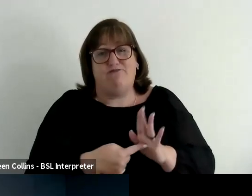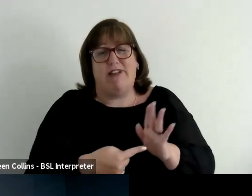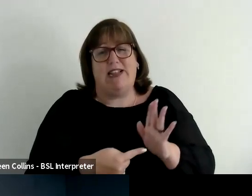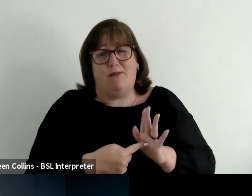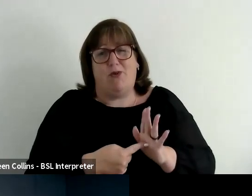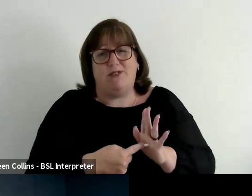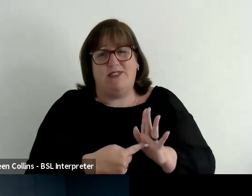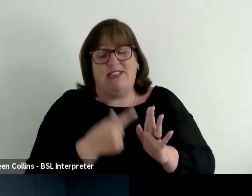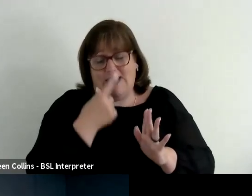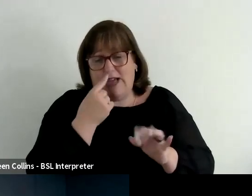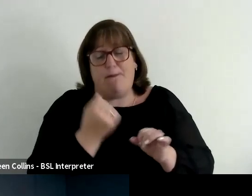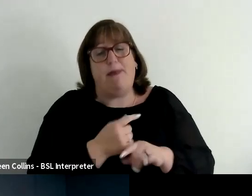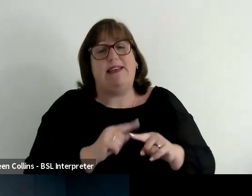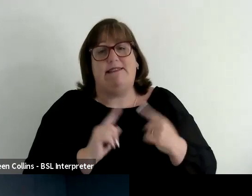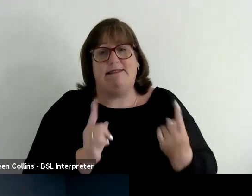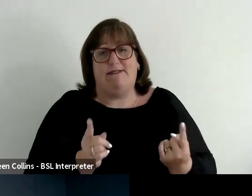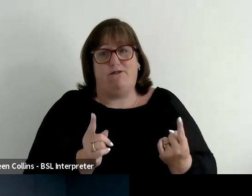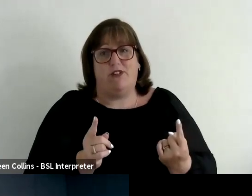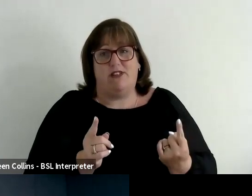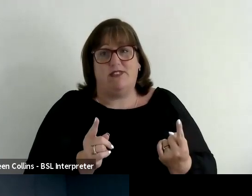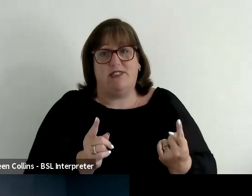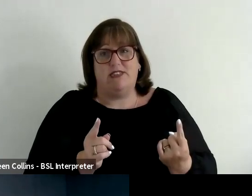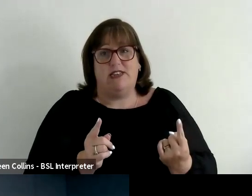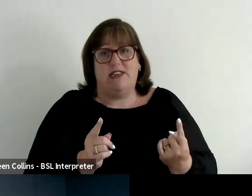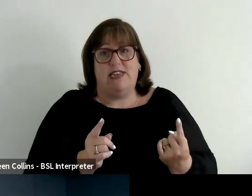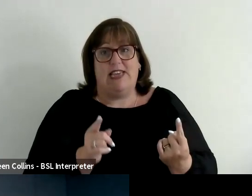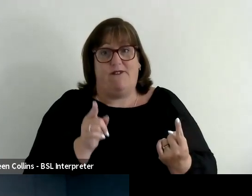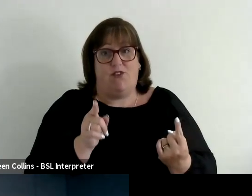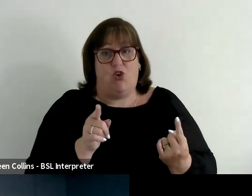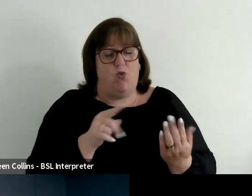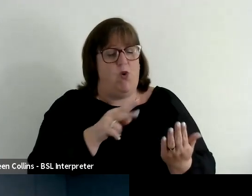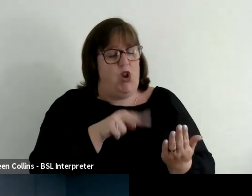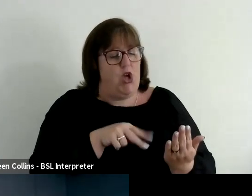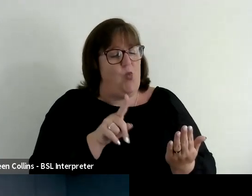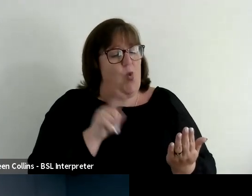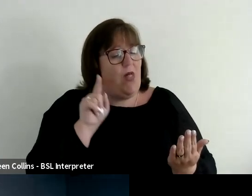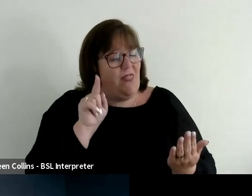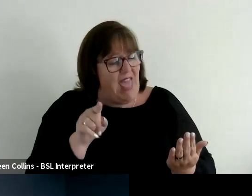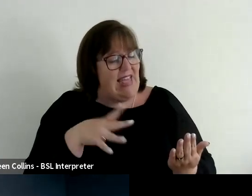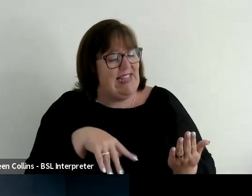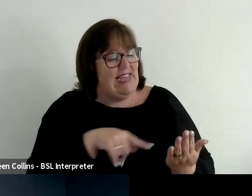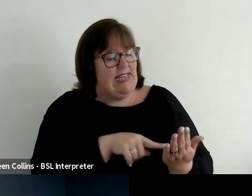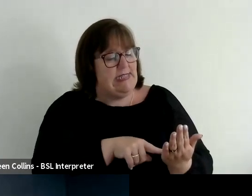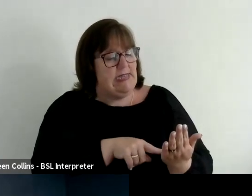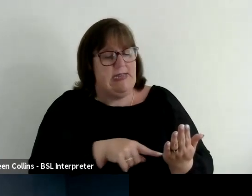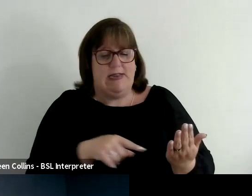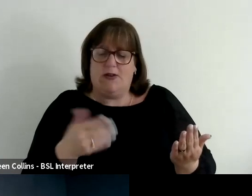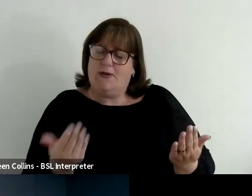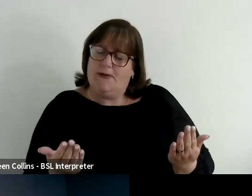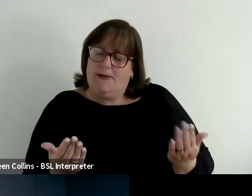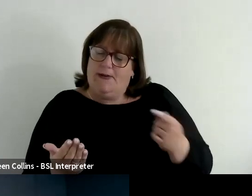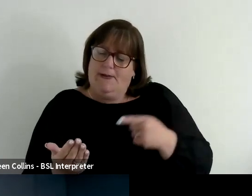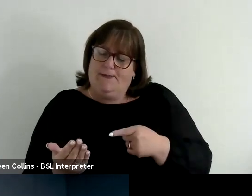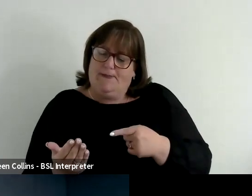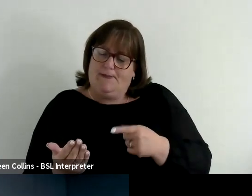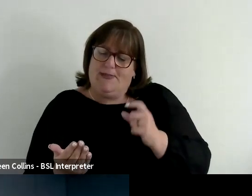all the difference if you're looking at what's needed and just doing little tweaks to highlight some of the